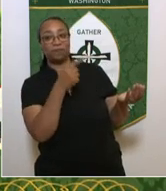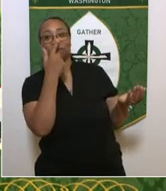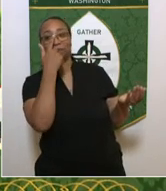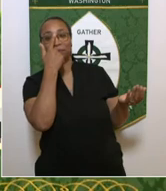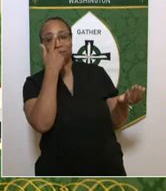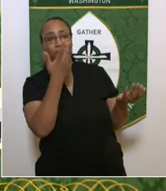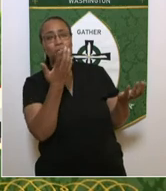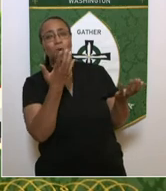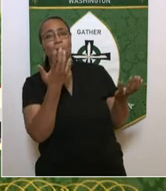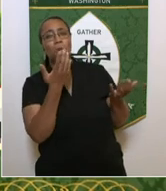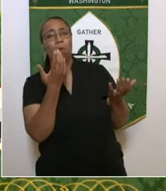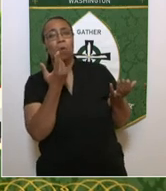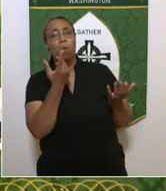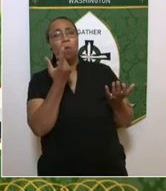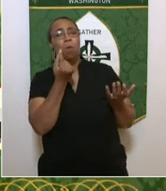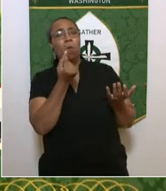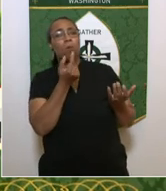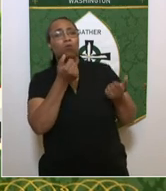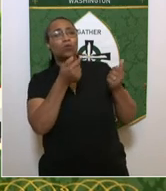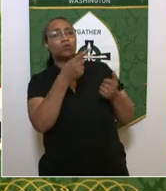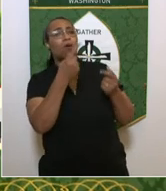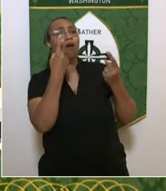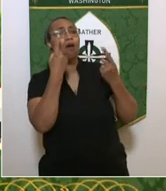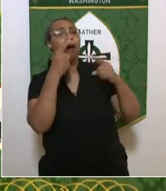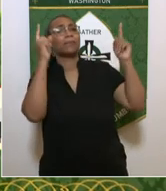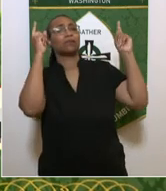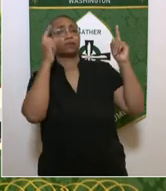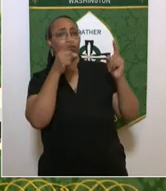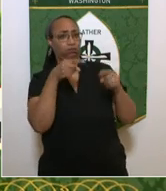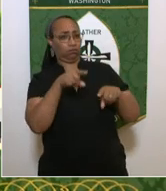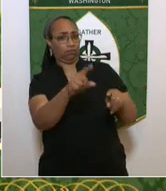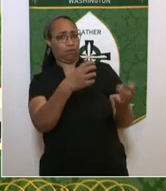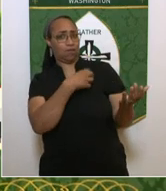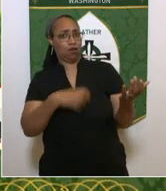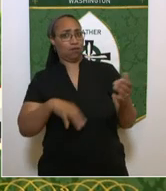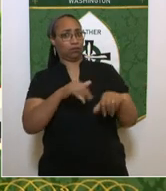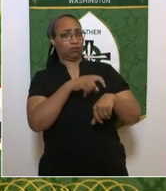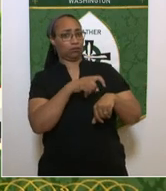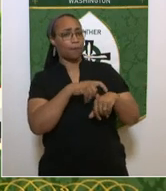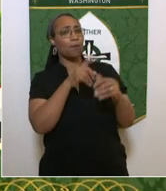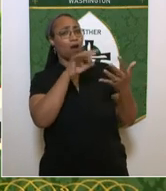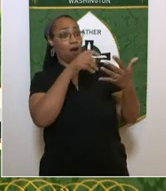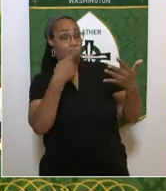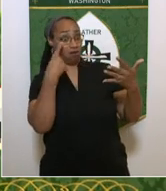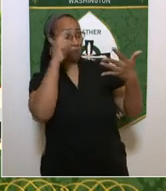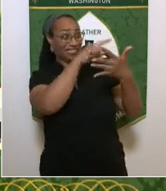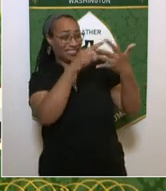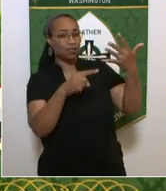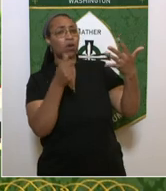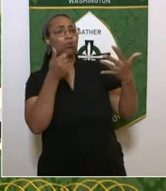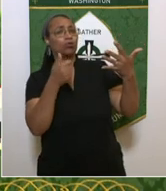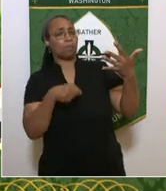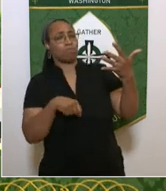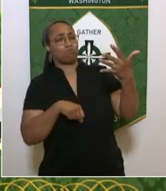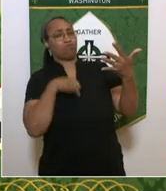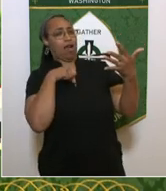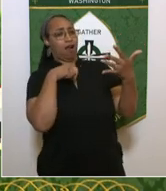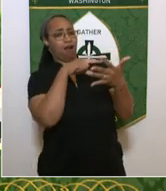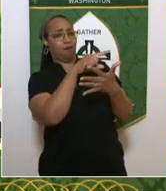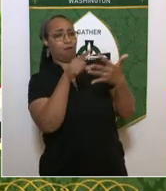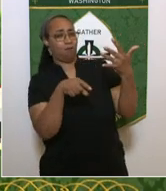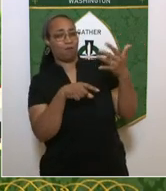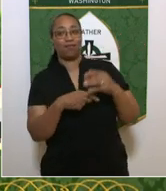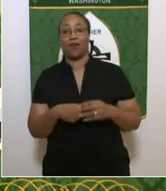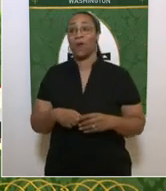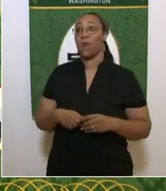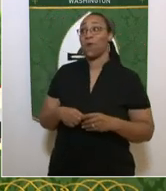accomplishment? There are a number of them, Annalise. I don't know if I could point to just one. So let me mention a couple.